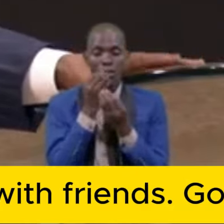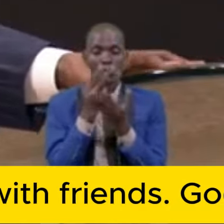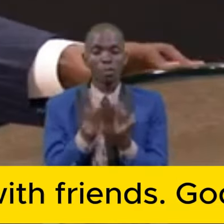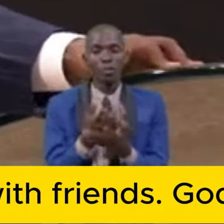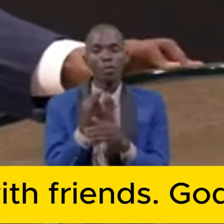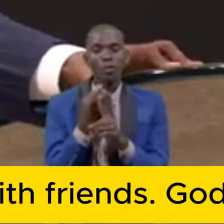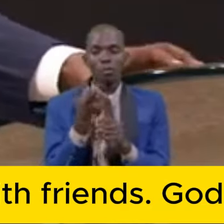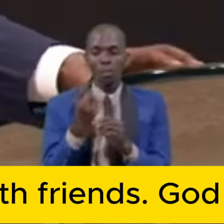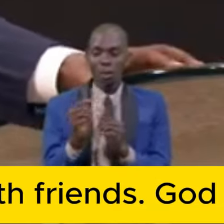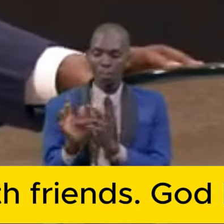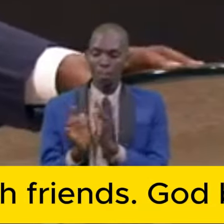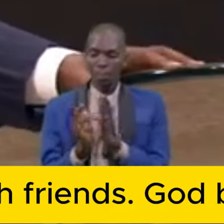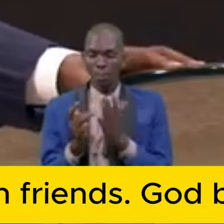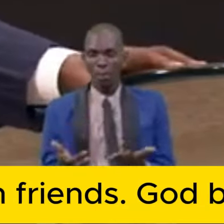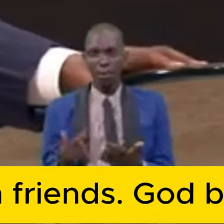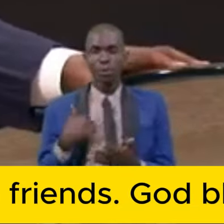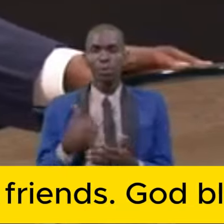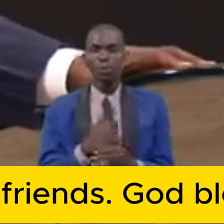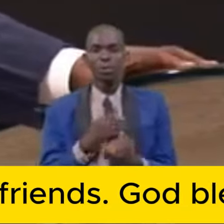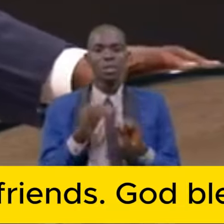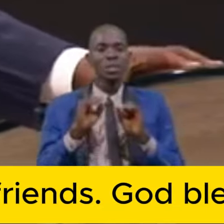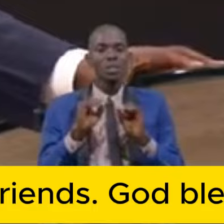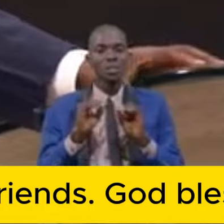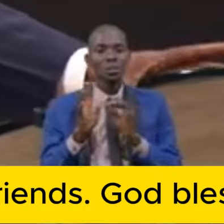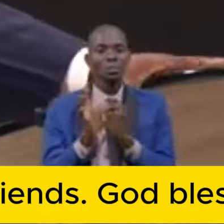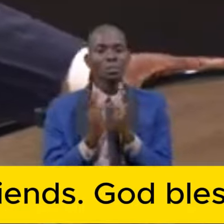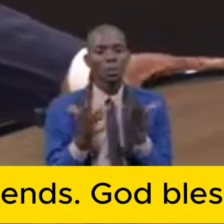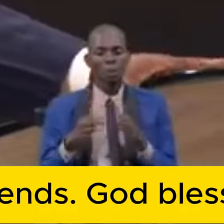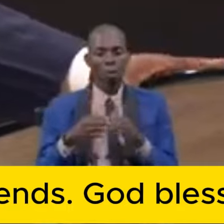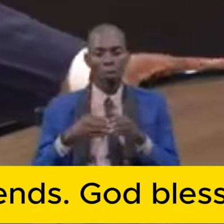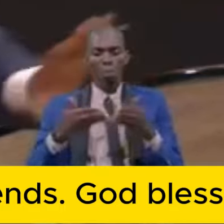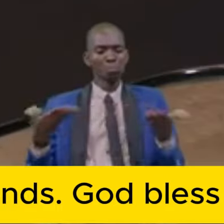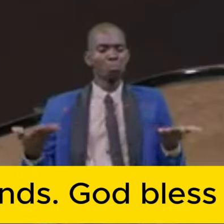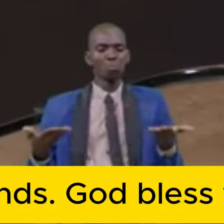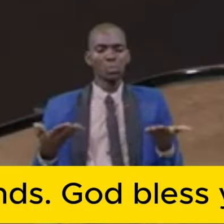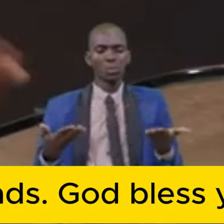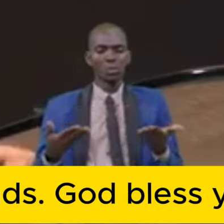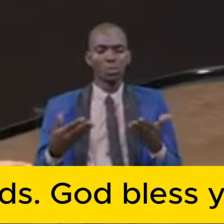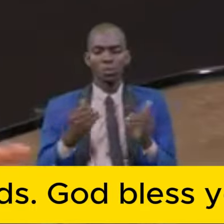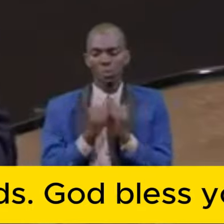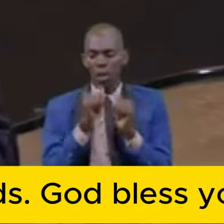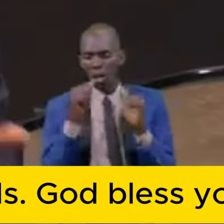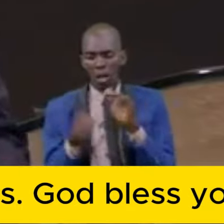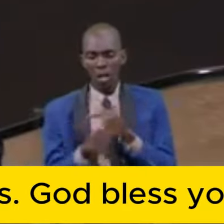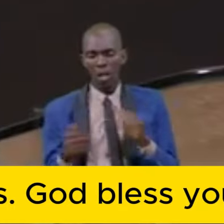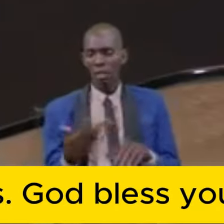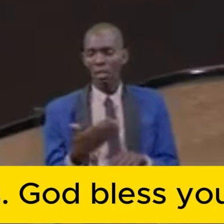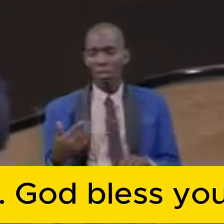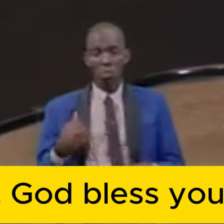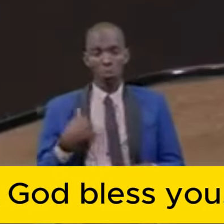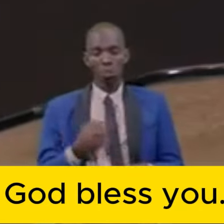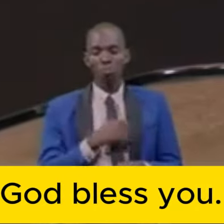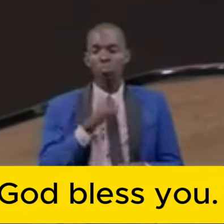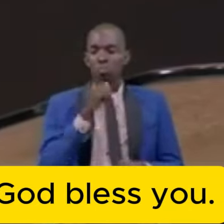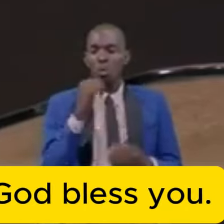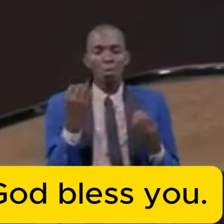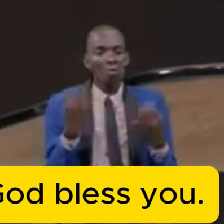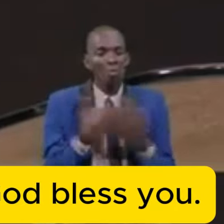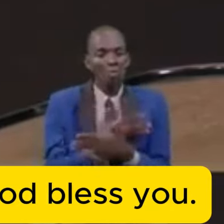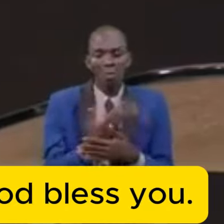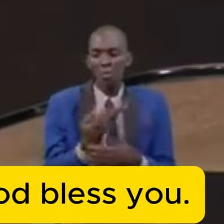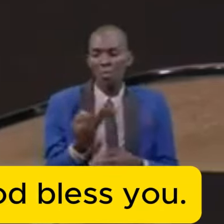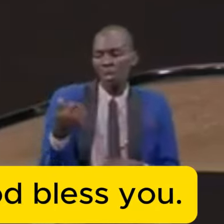taught, and we teach plainly, and we teach clearly, and we're not afraid of anyone, and we're not